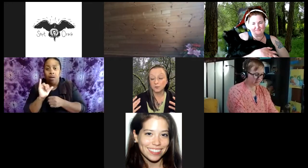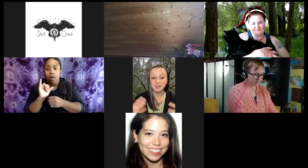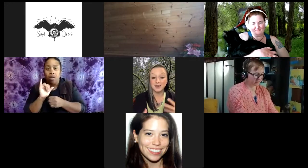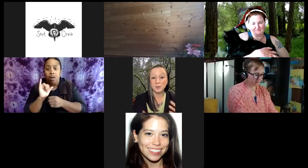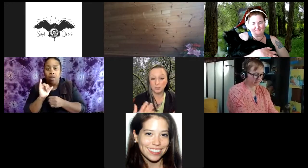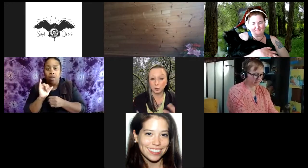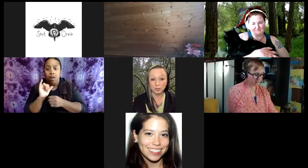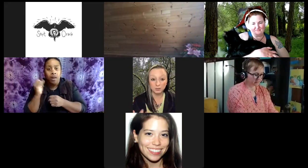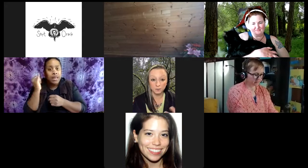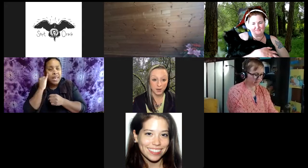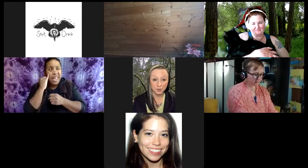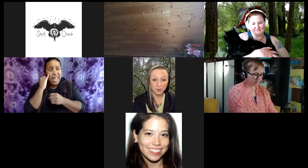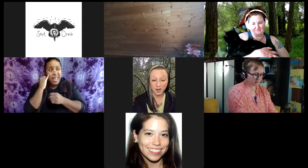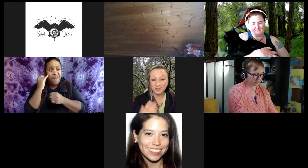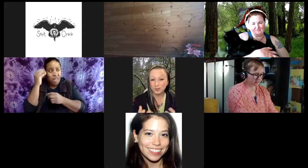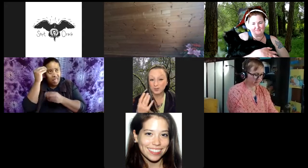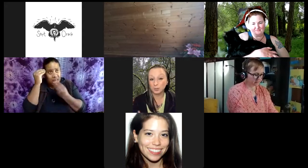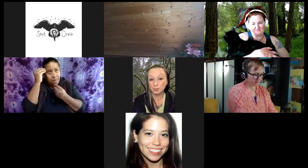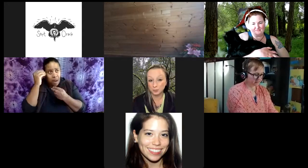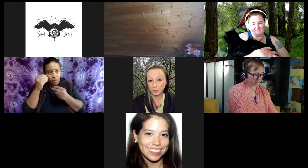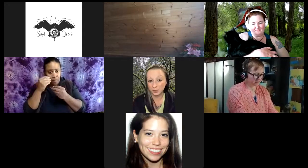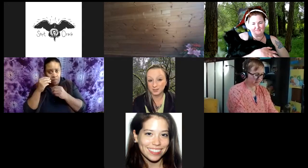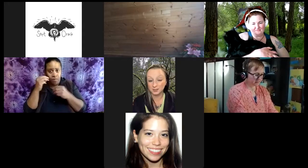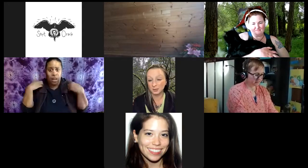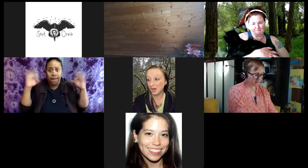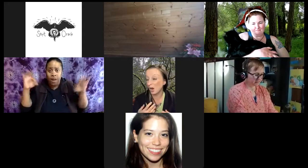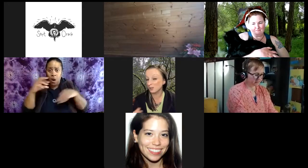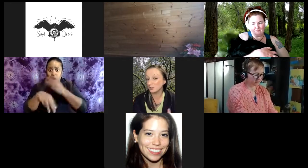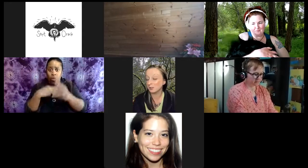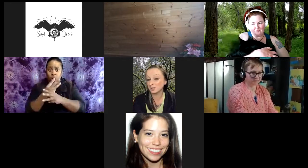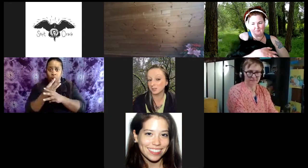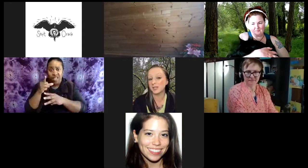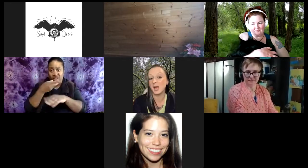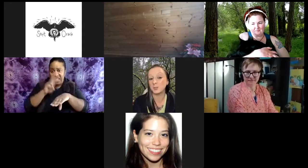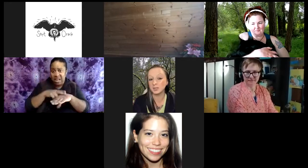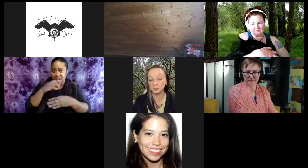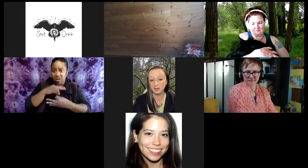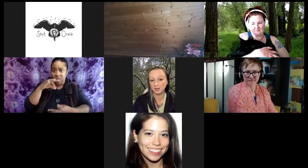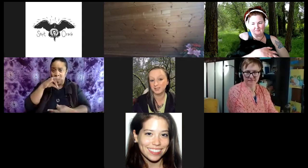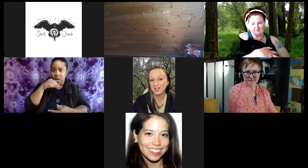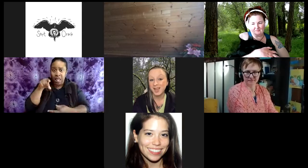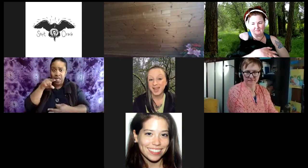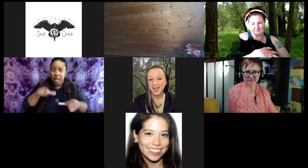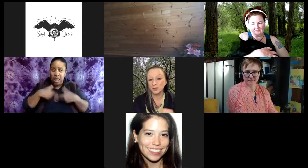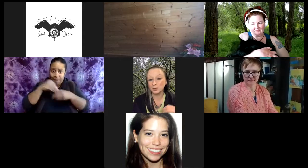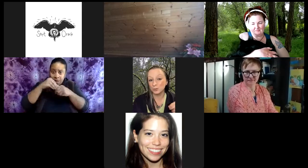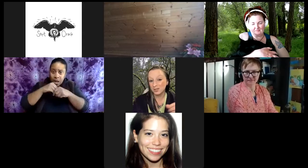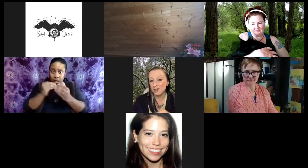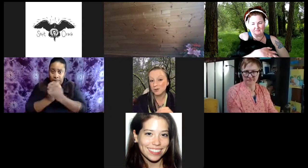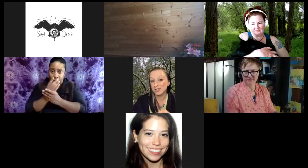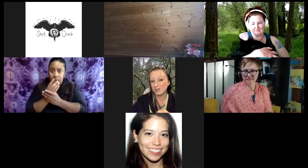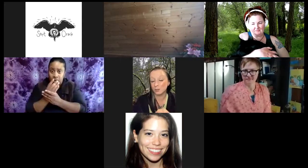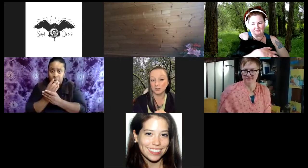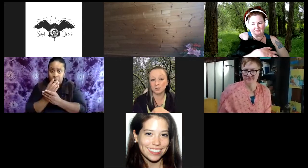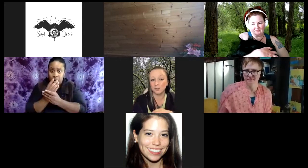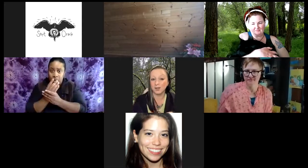if we think about the world of fairy, right, they're the nature spirits, and so they are the spirits that are inhabiting the plants. And we know